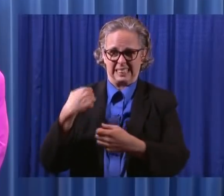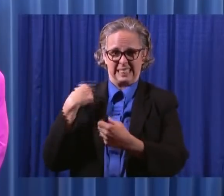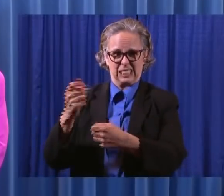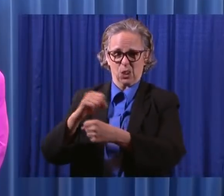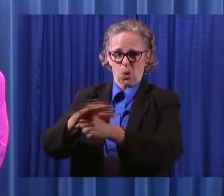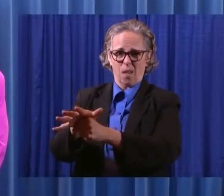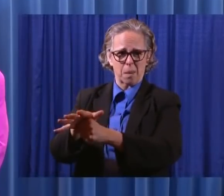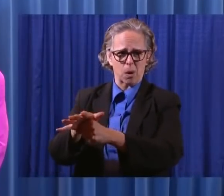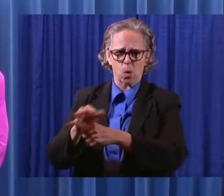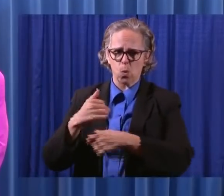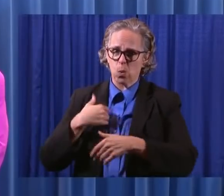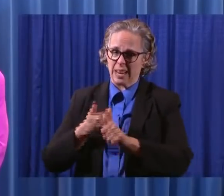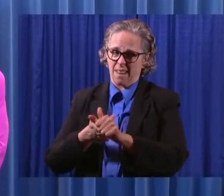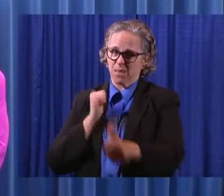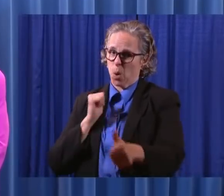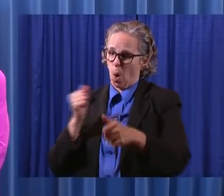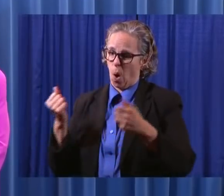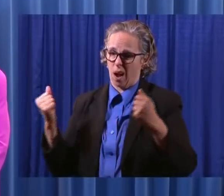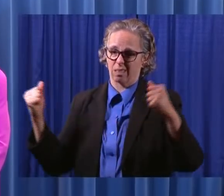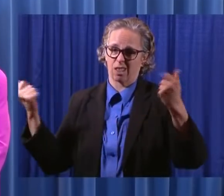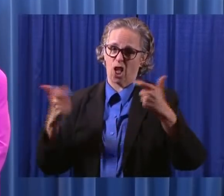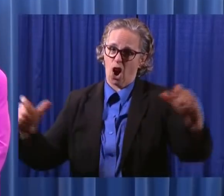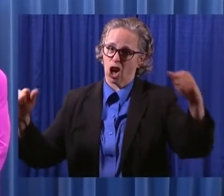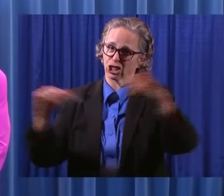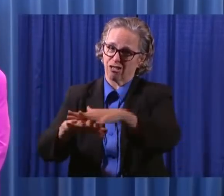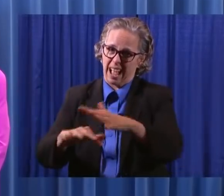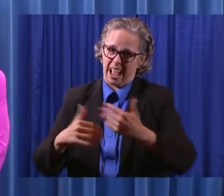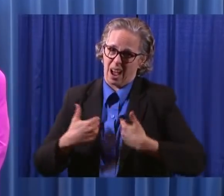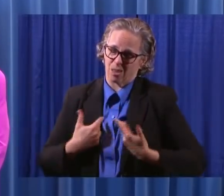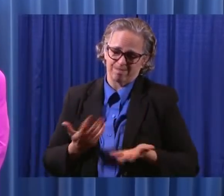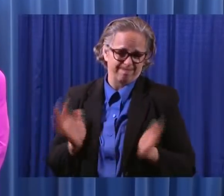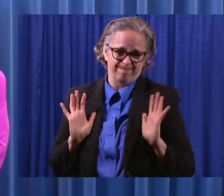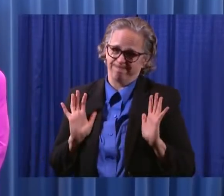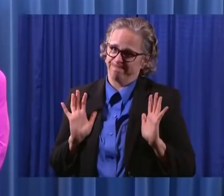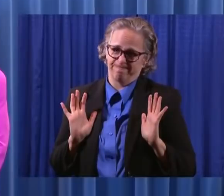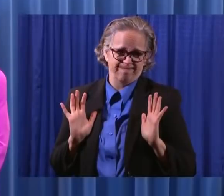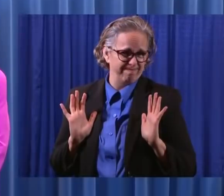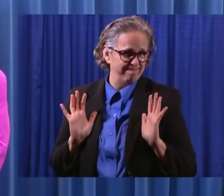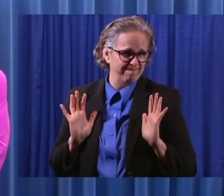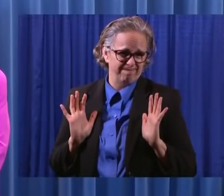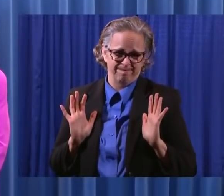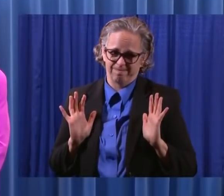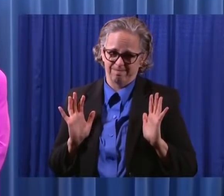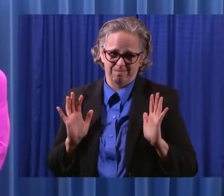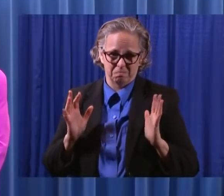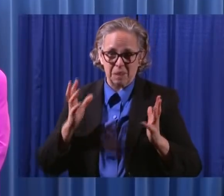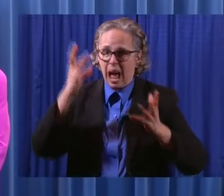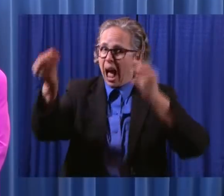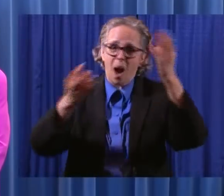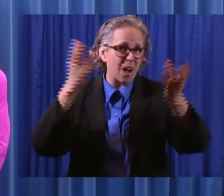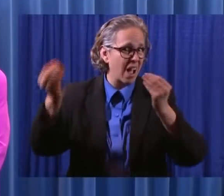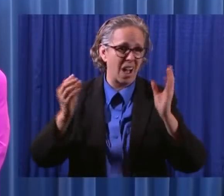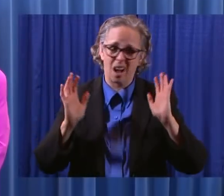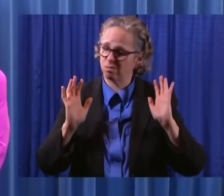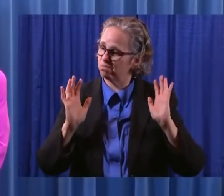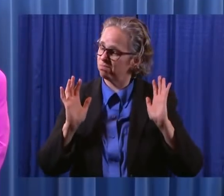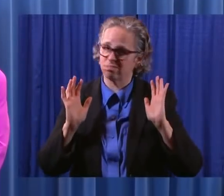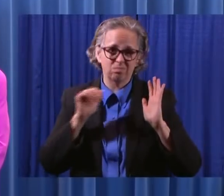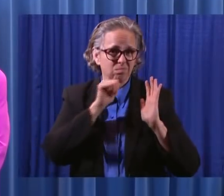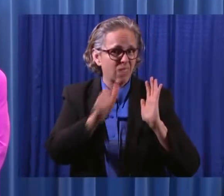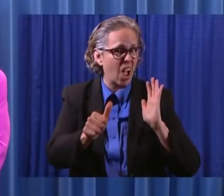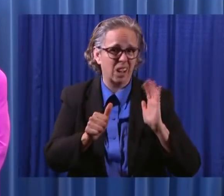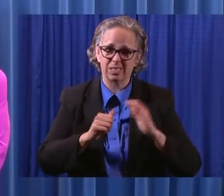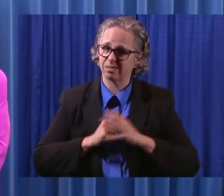avoided crowds. We have not gone out to, to be close with a lot of